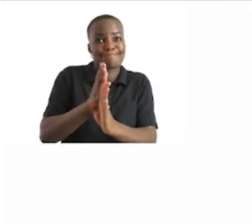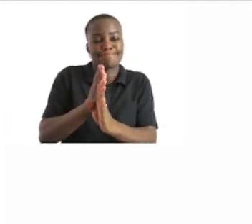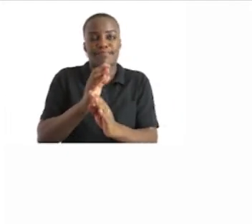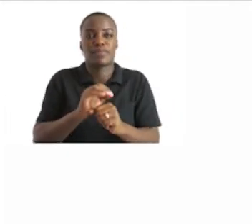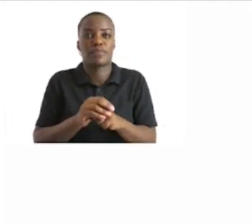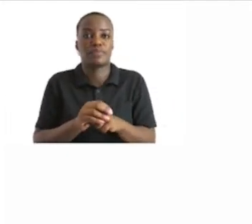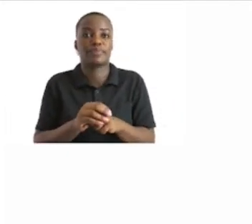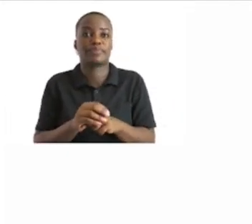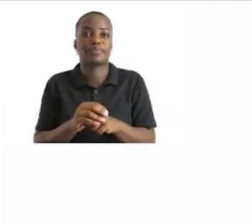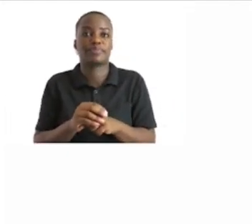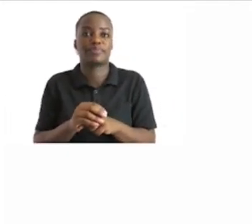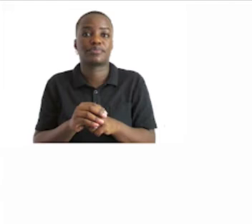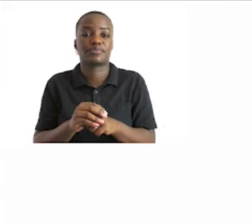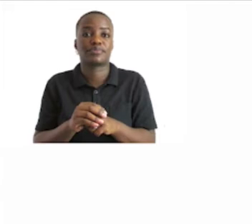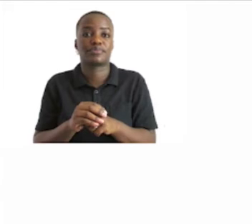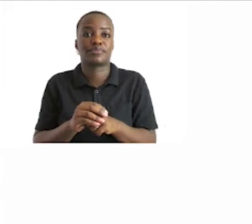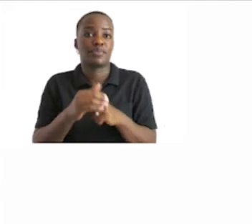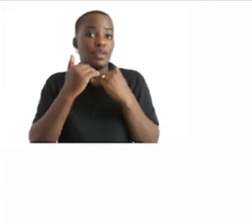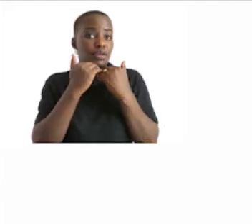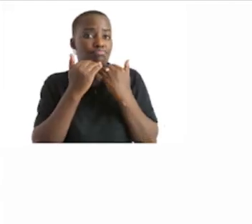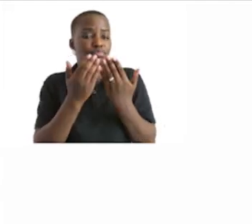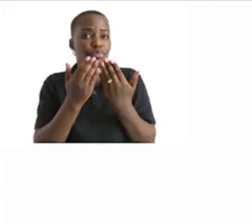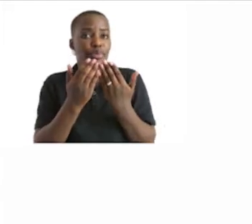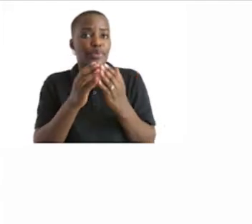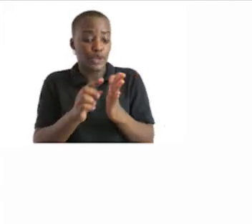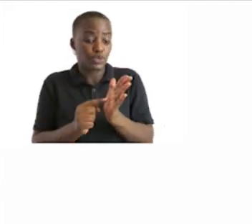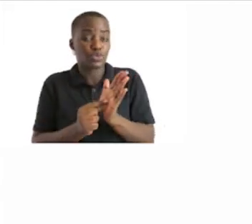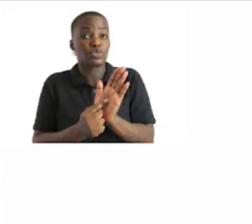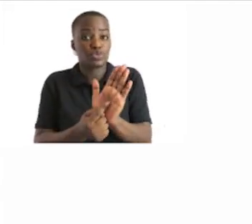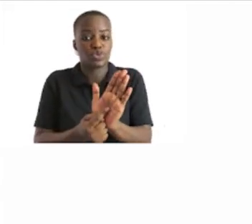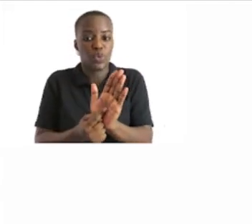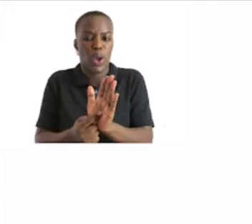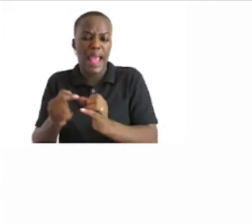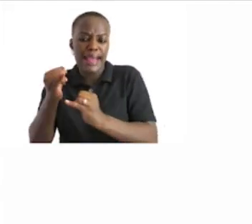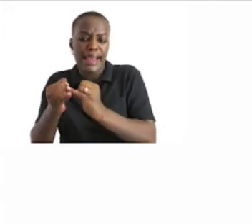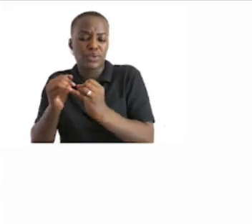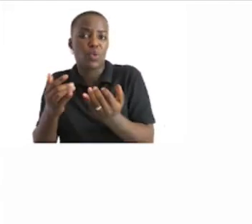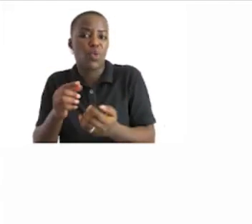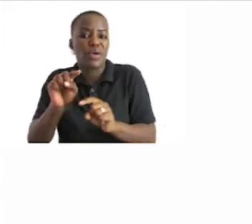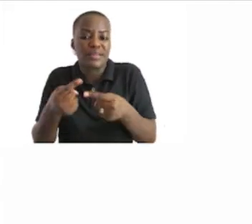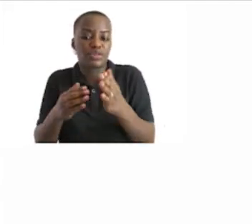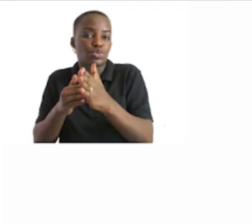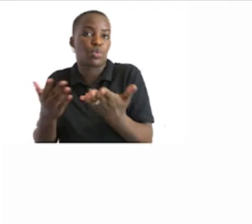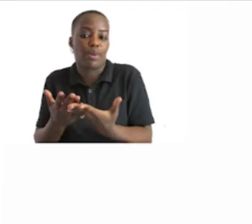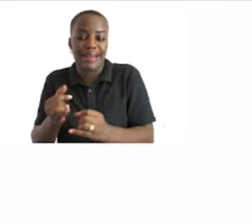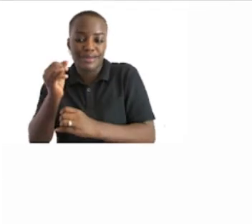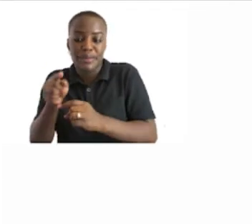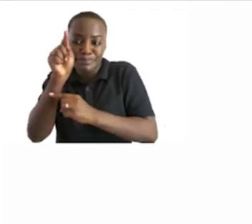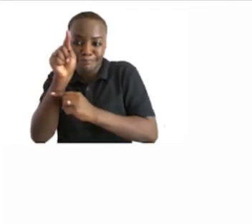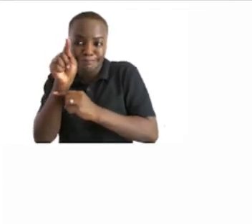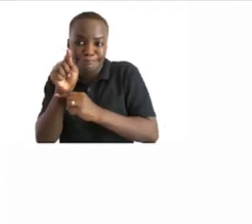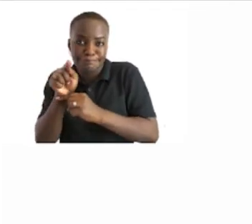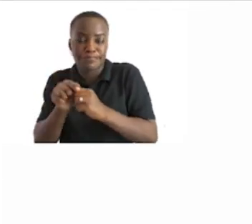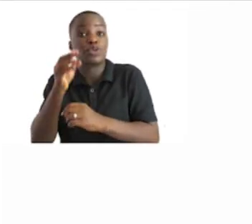item. It is also important to mark an end of the item by putting a line so